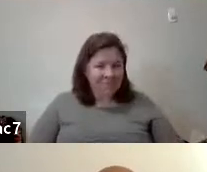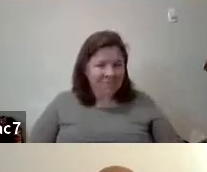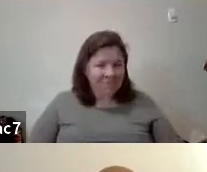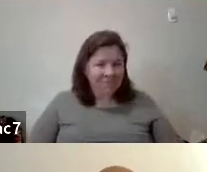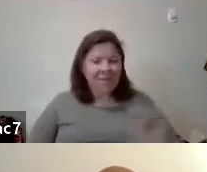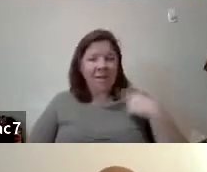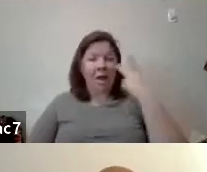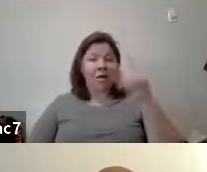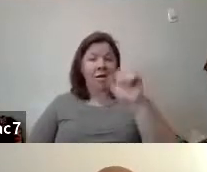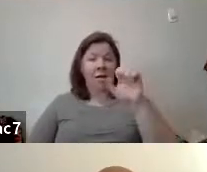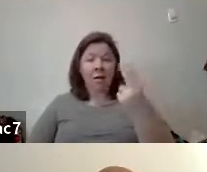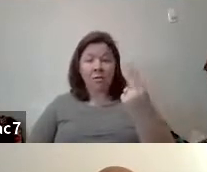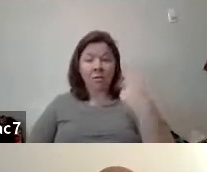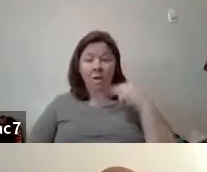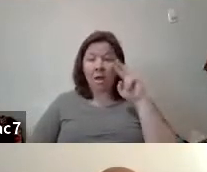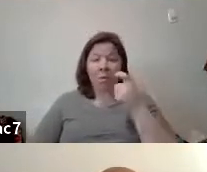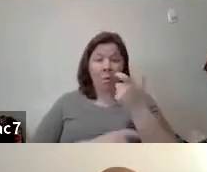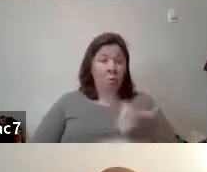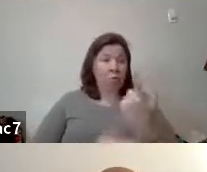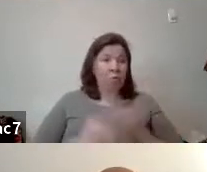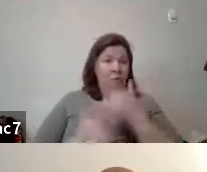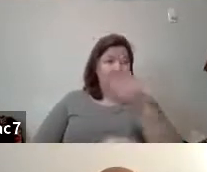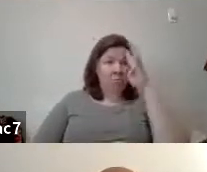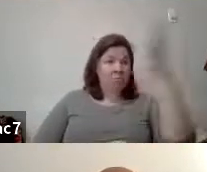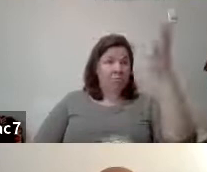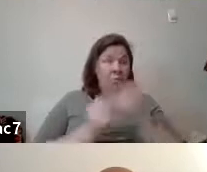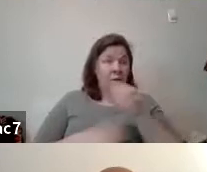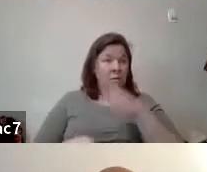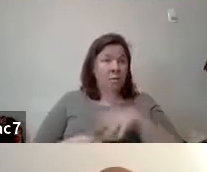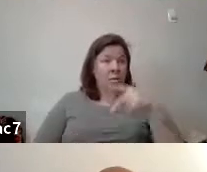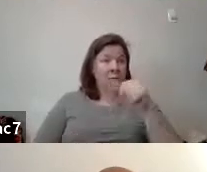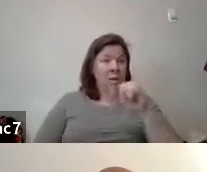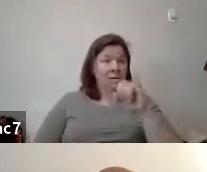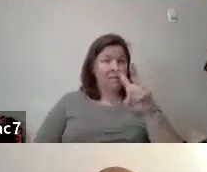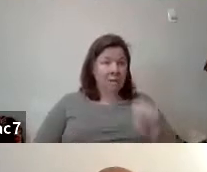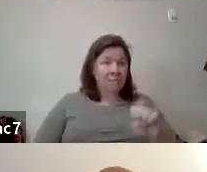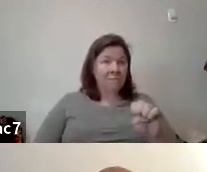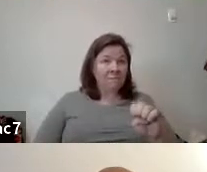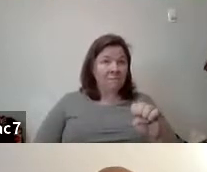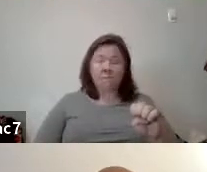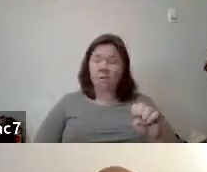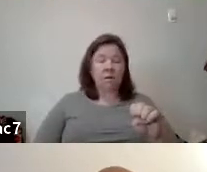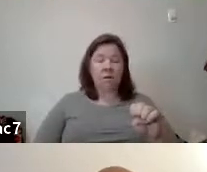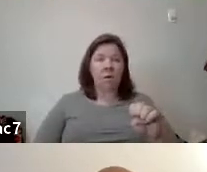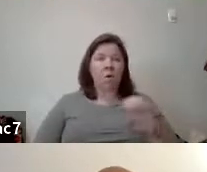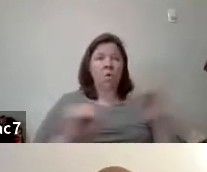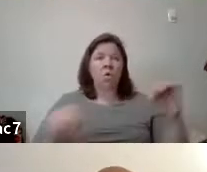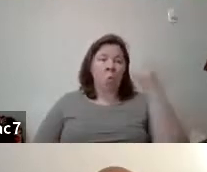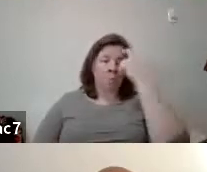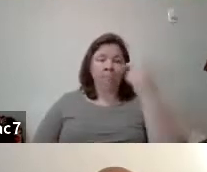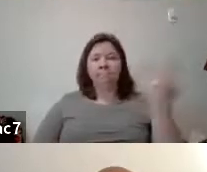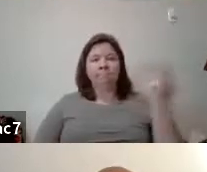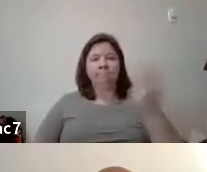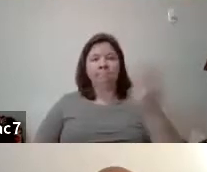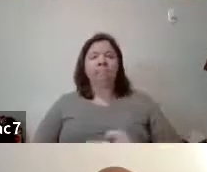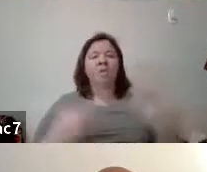look at Ash and what he has created with ONPASSIVE, it's a complete, absolute no-brainer. And so